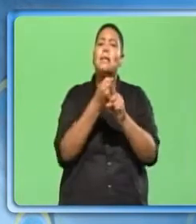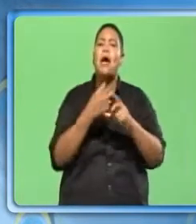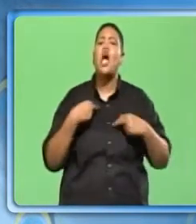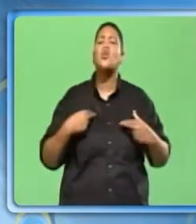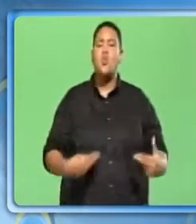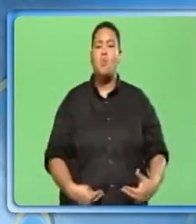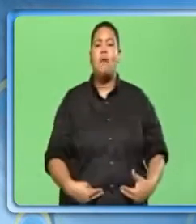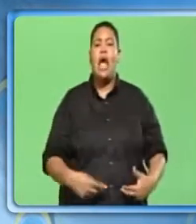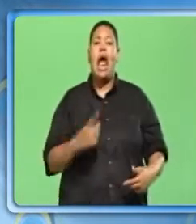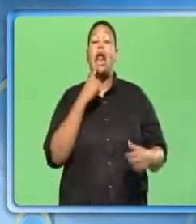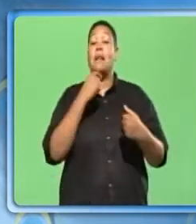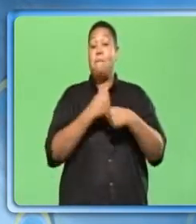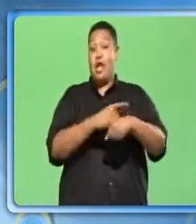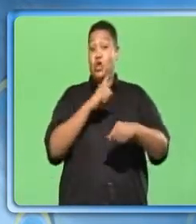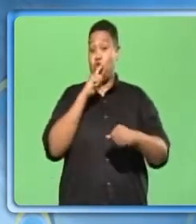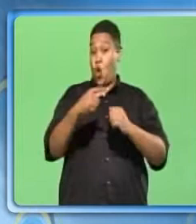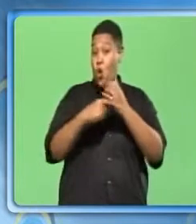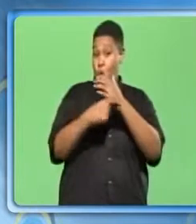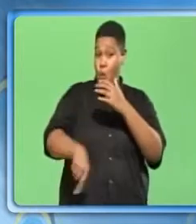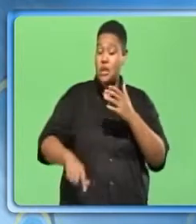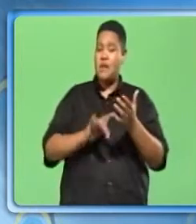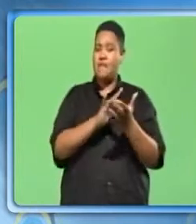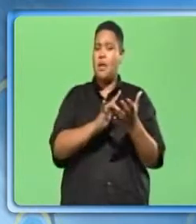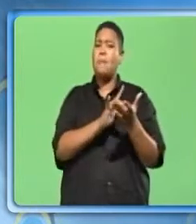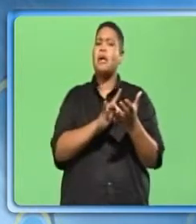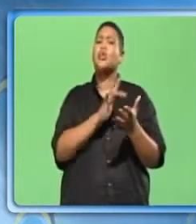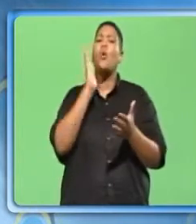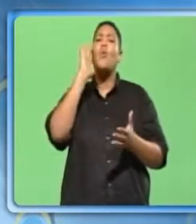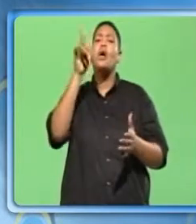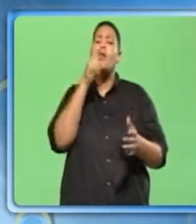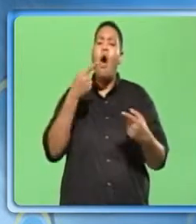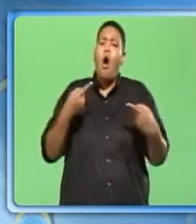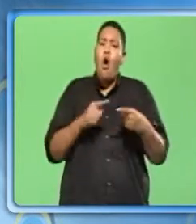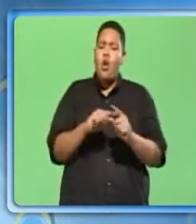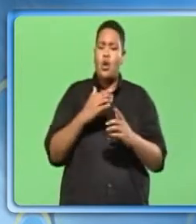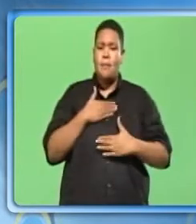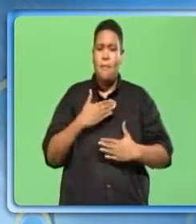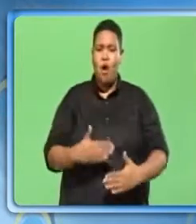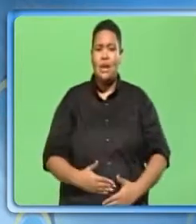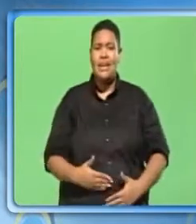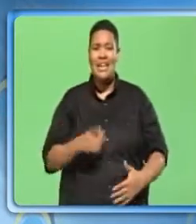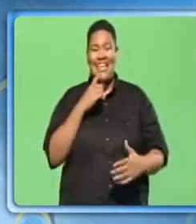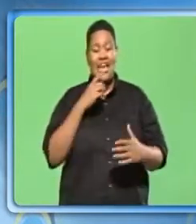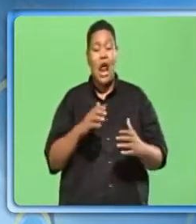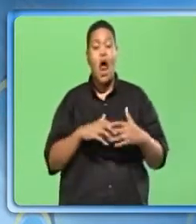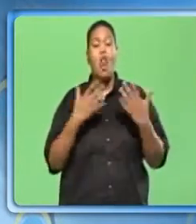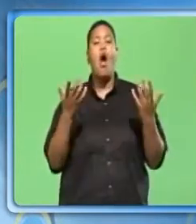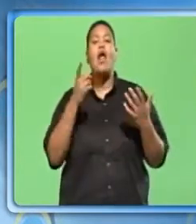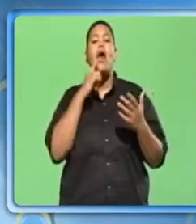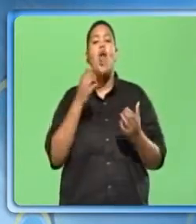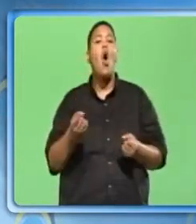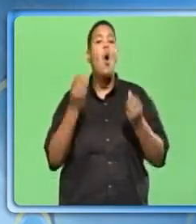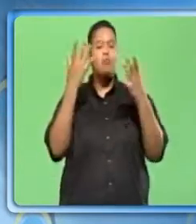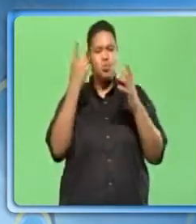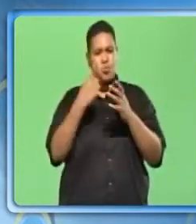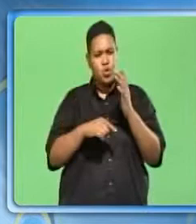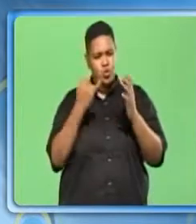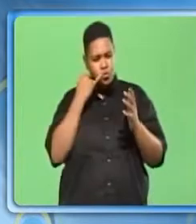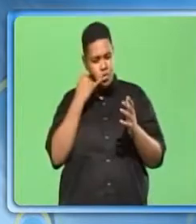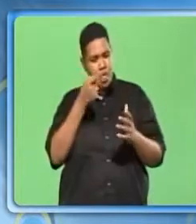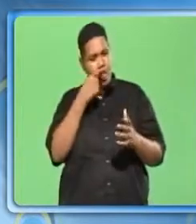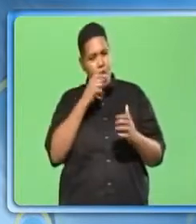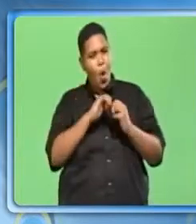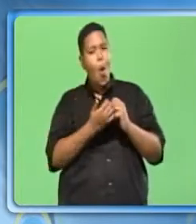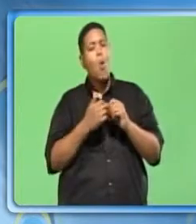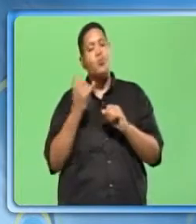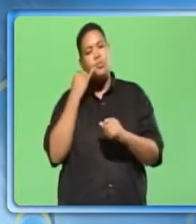humans and makes sure the quality of the medicine will not harm the body in the quantity and the conditions for taking the